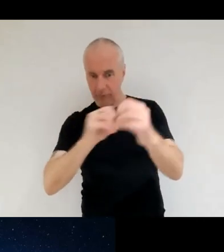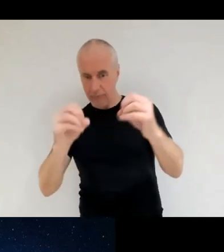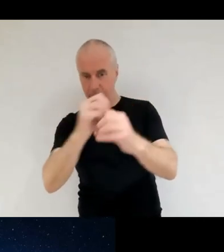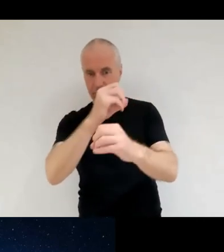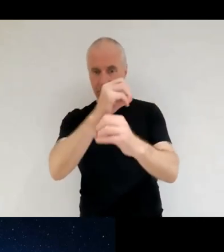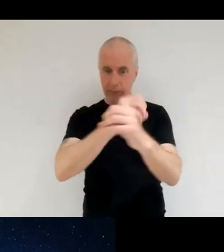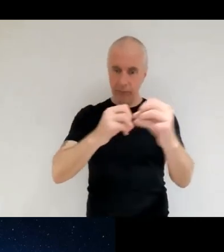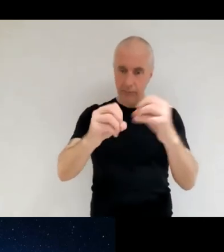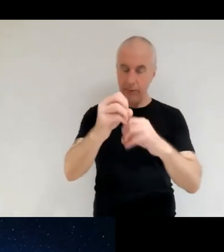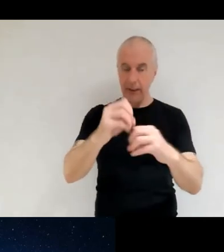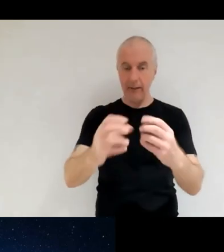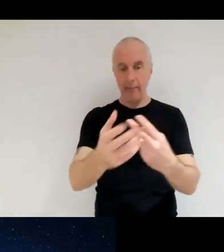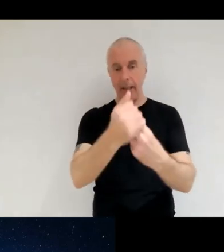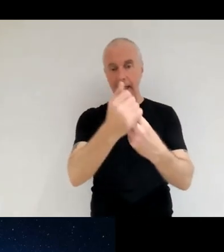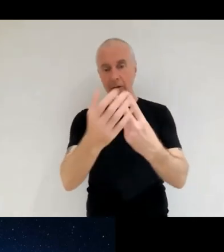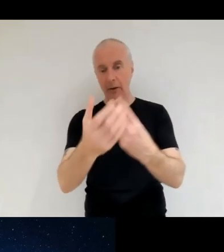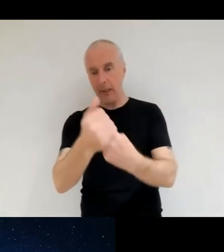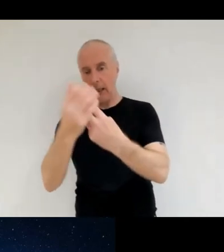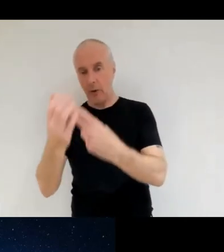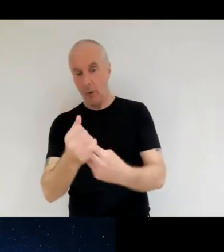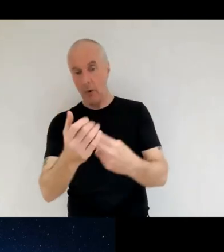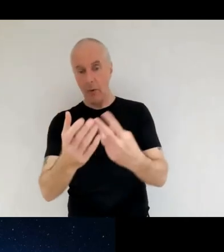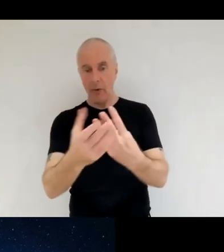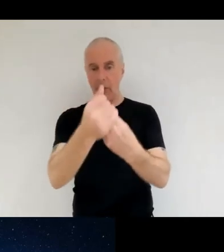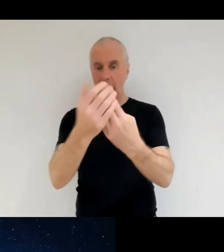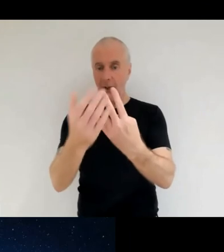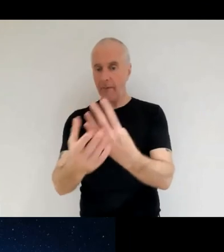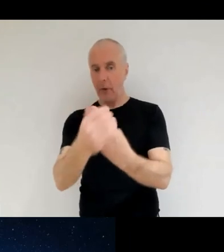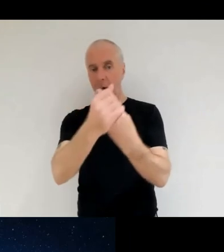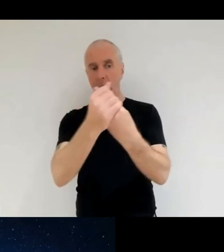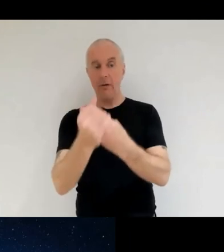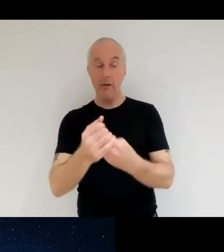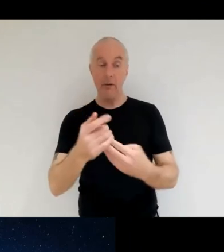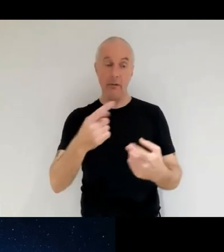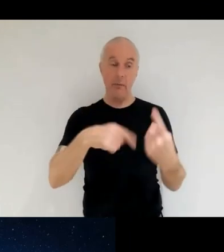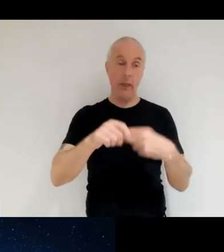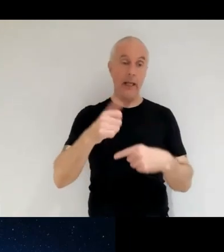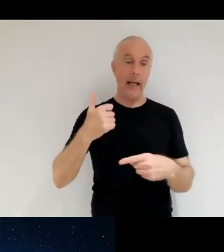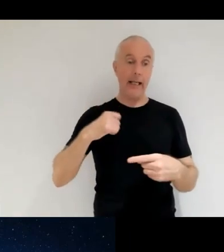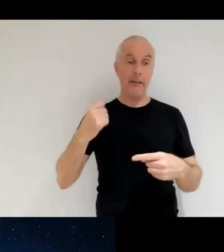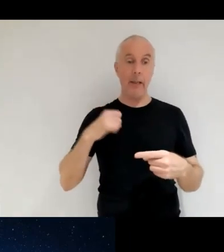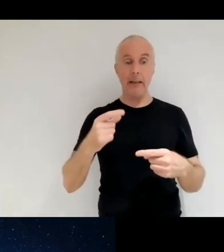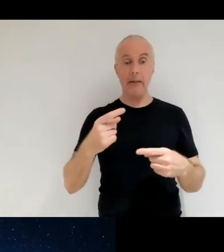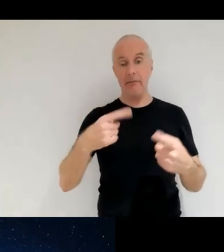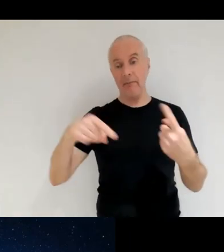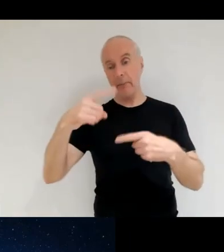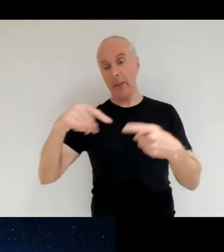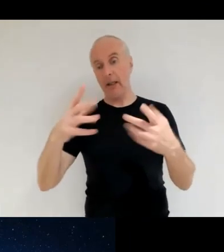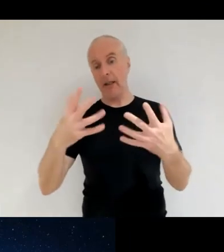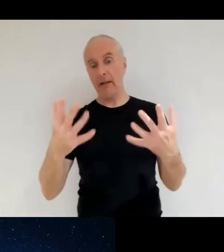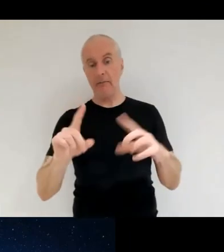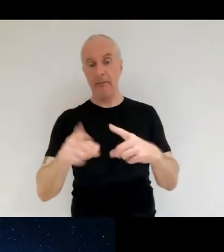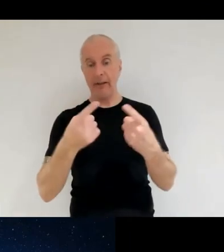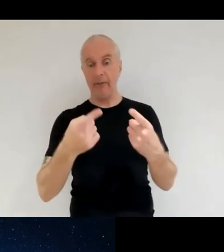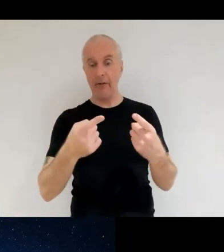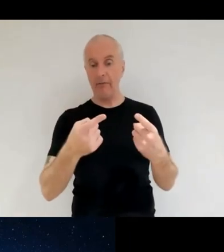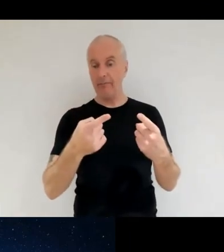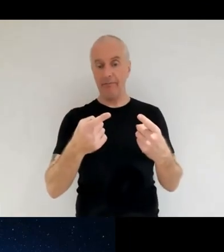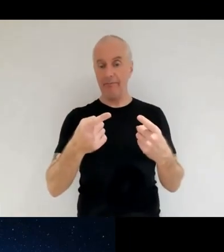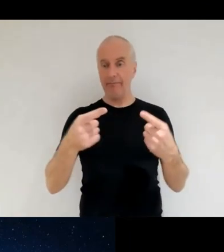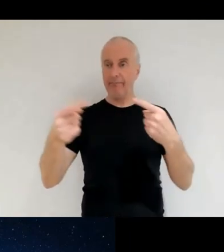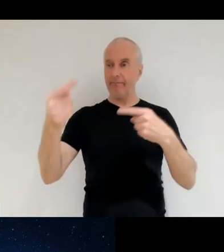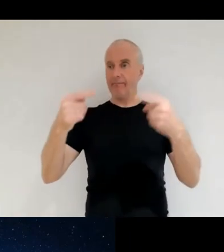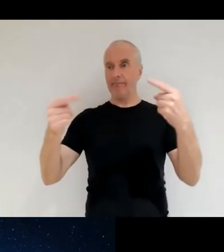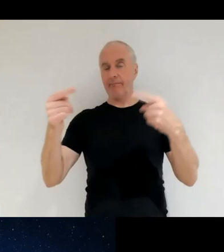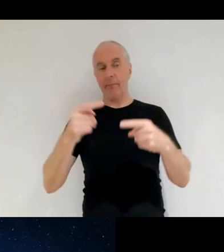and forming binaries or even, you know, multiples, then we expect the black hole spins to have some random orientation. And so that would be really exciting to